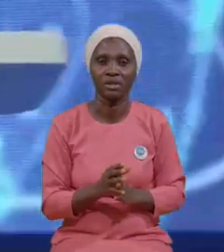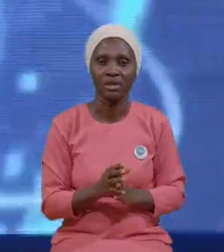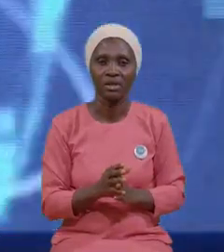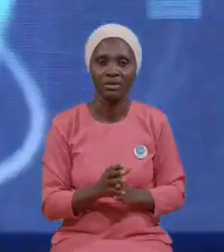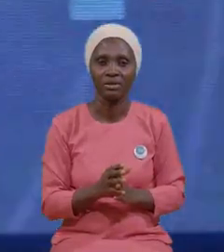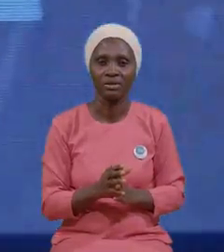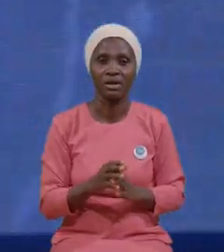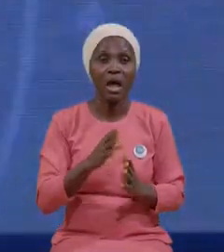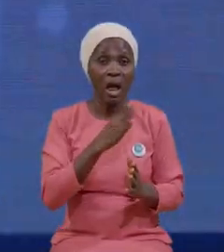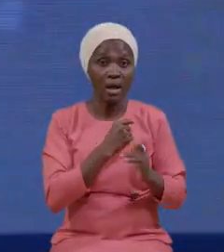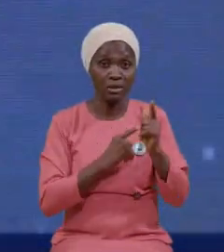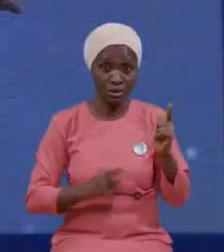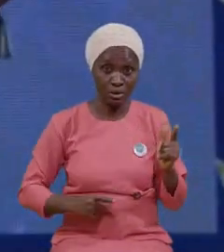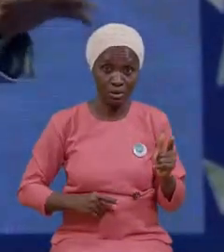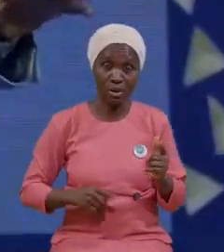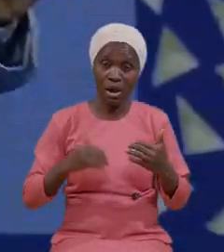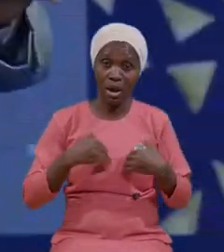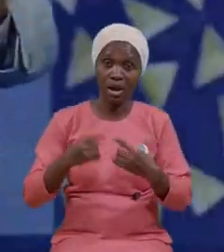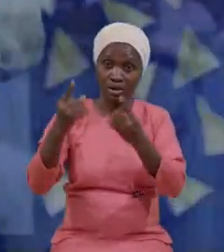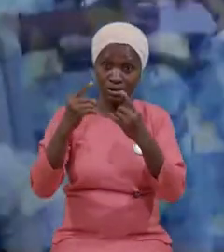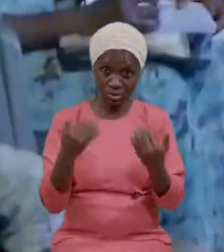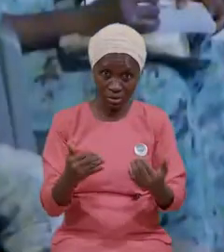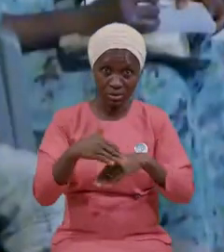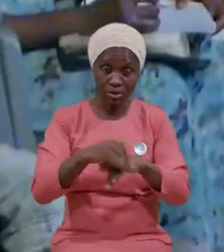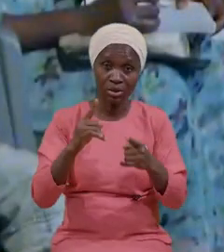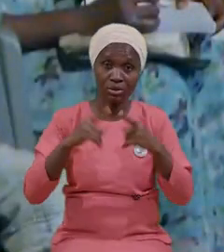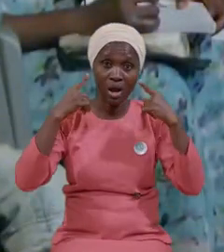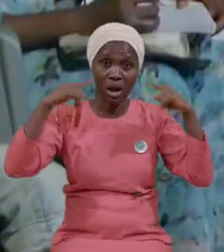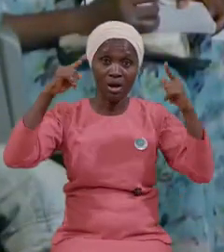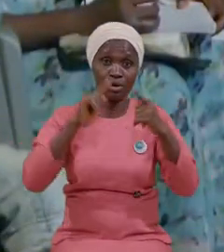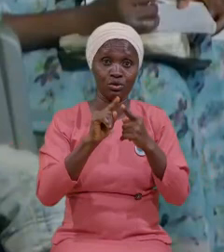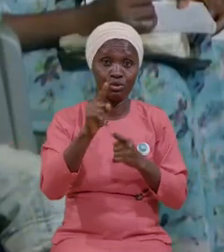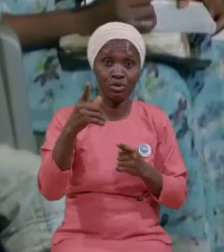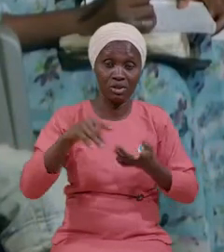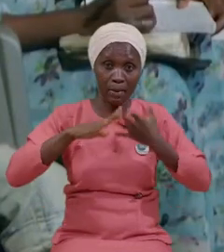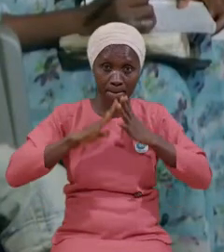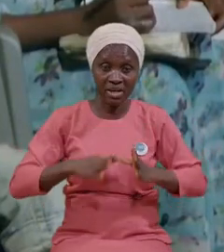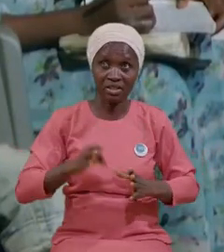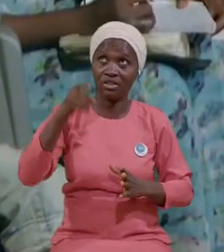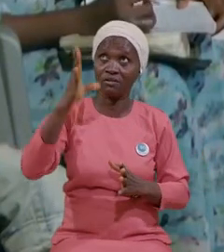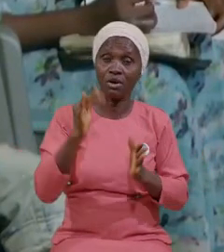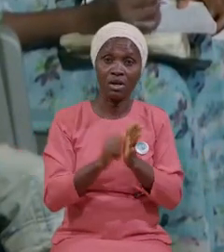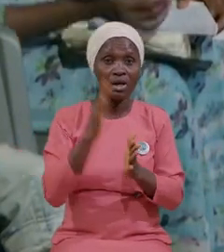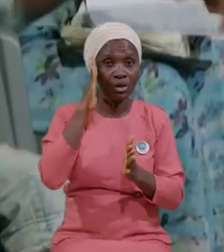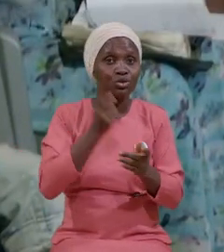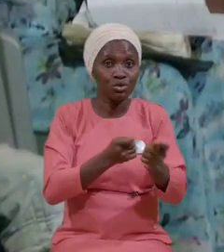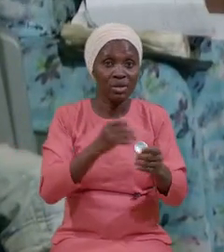And the Lord has come tonight to declare unto you the peace of God that will reign in your